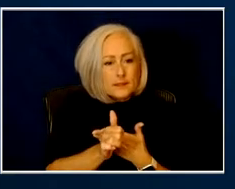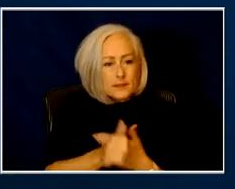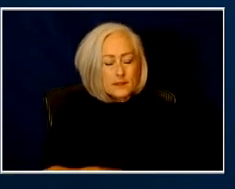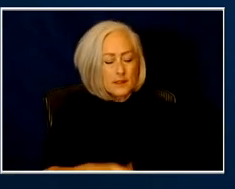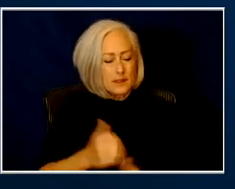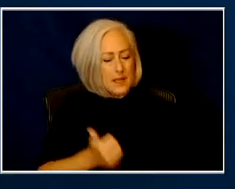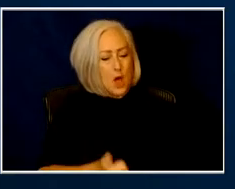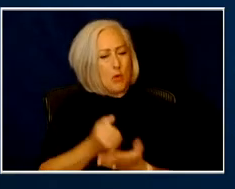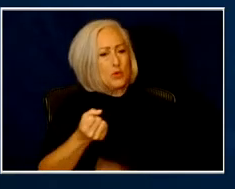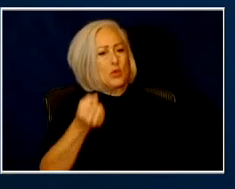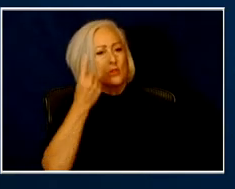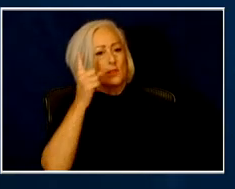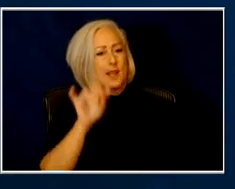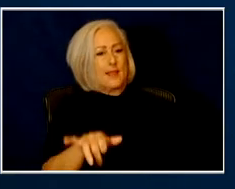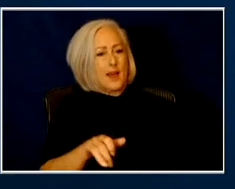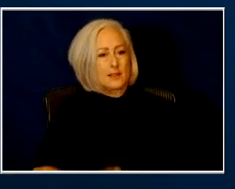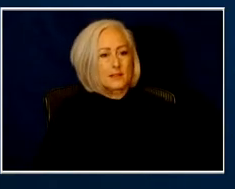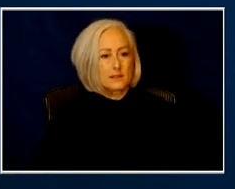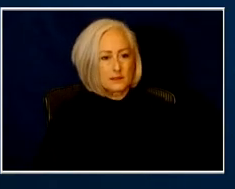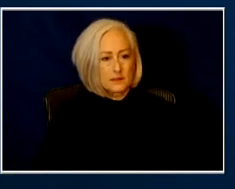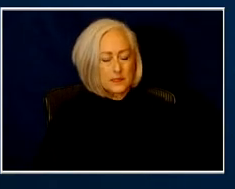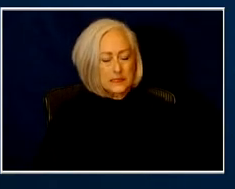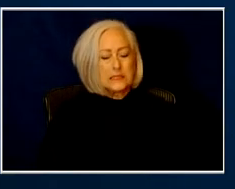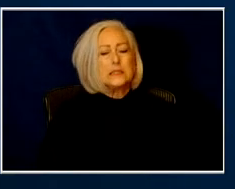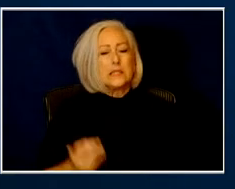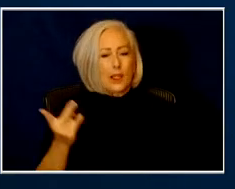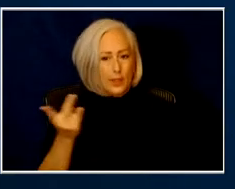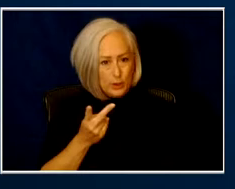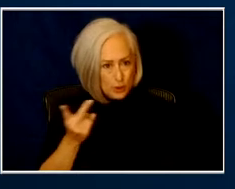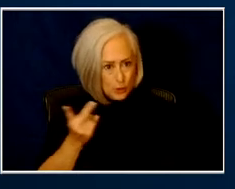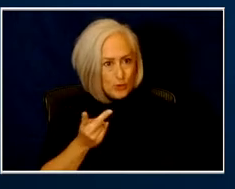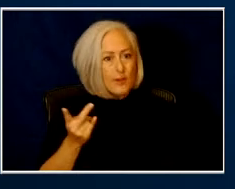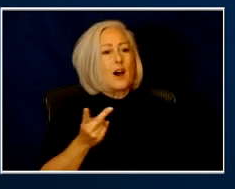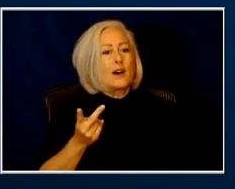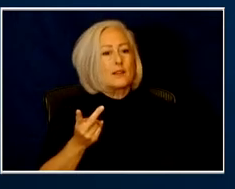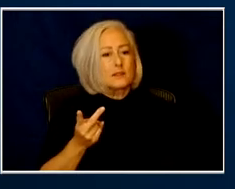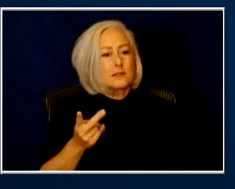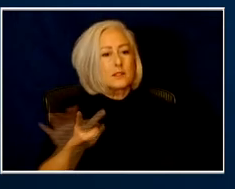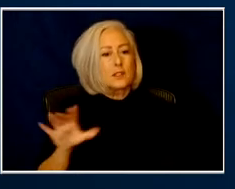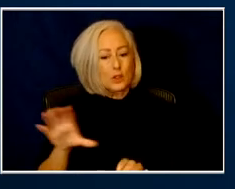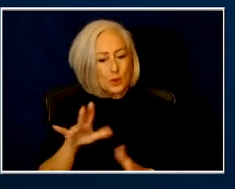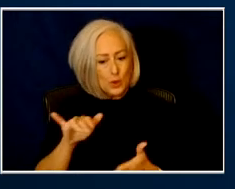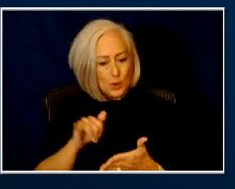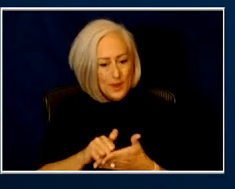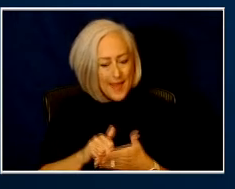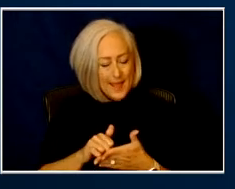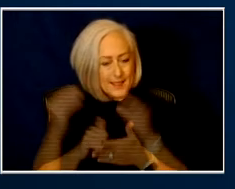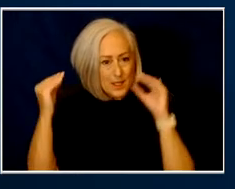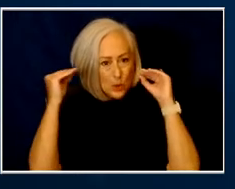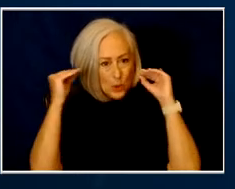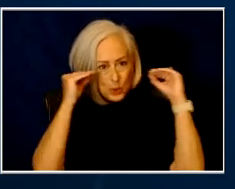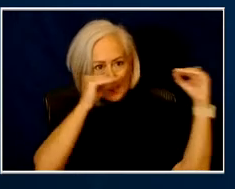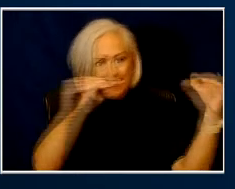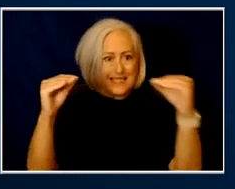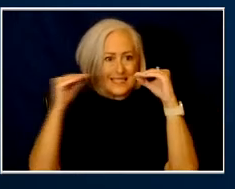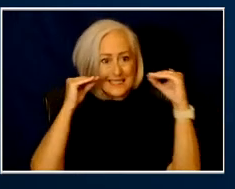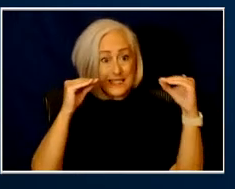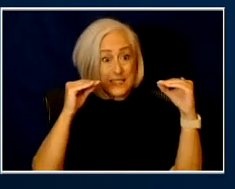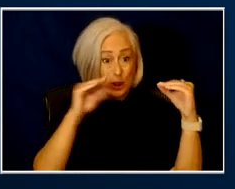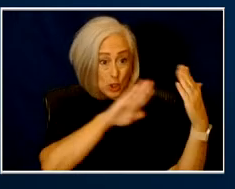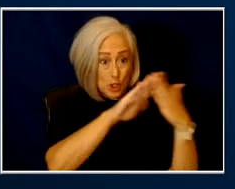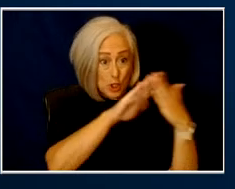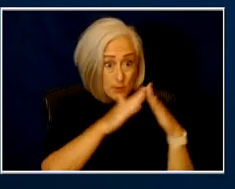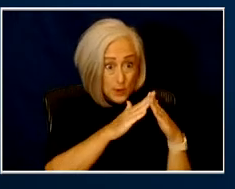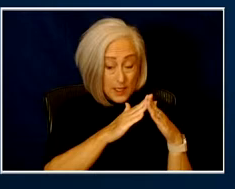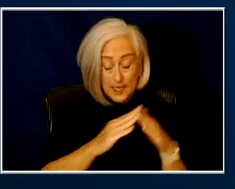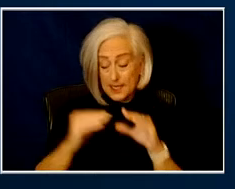what I think you and I both do at these academic uh institutions is teaching so we are trying to teach the community but also teaching individuals